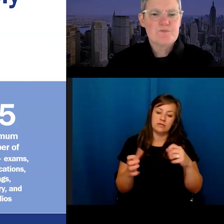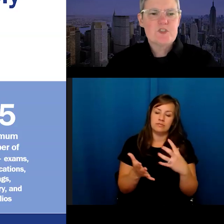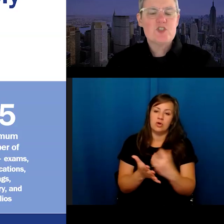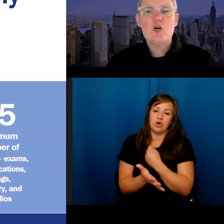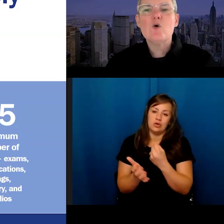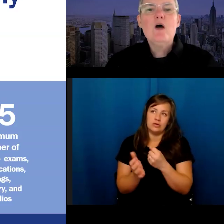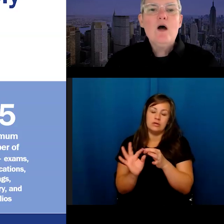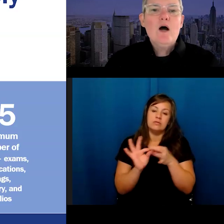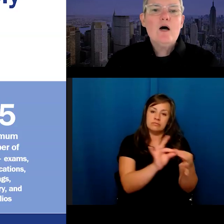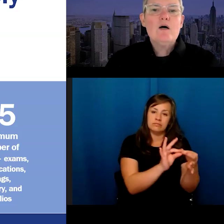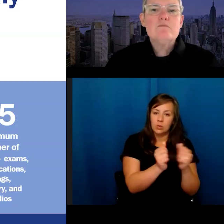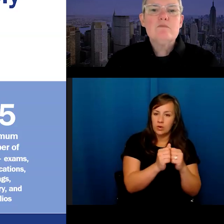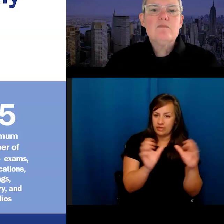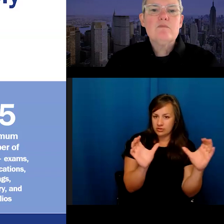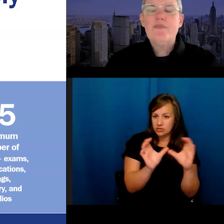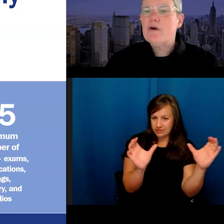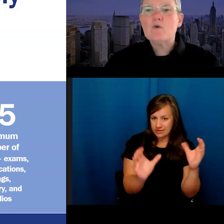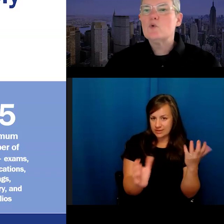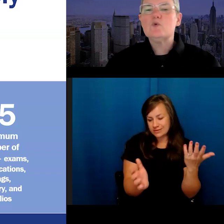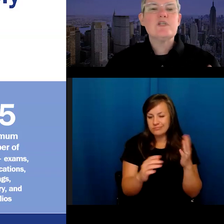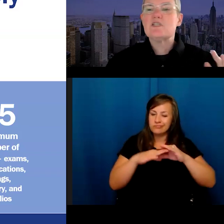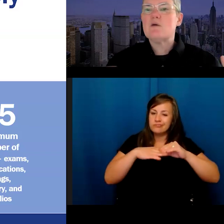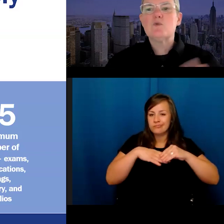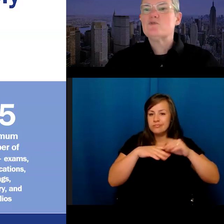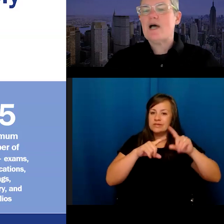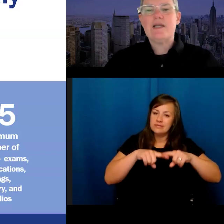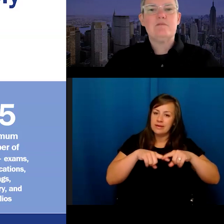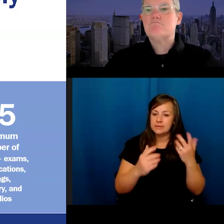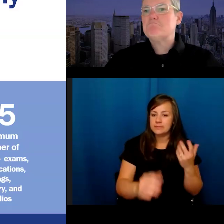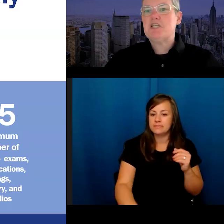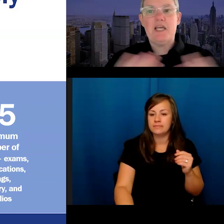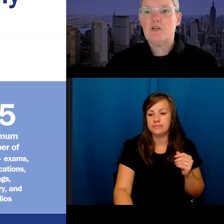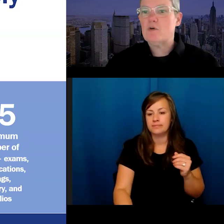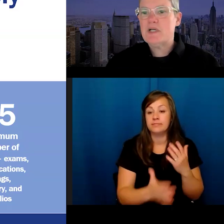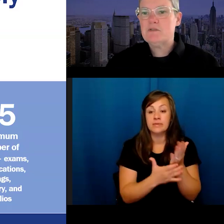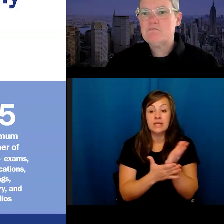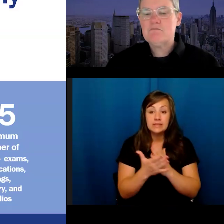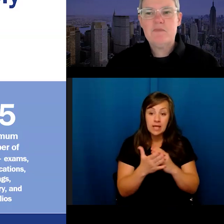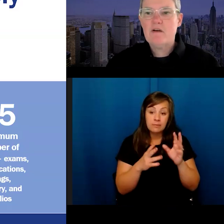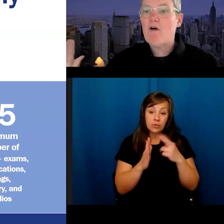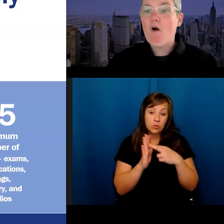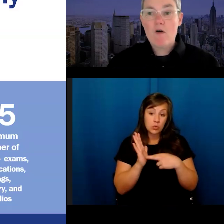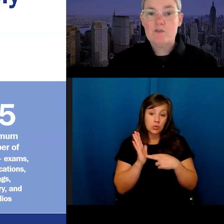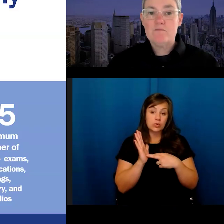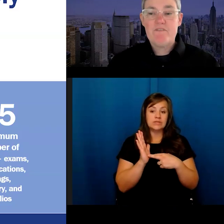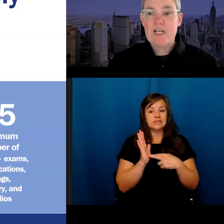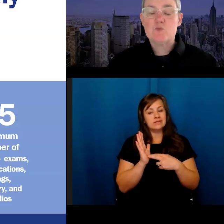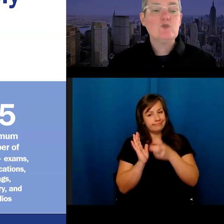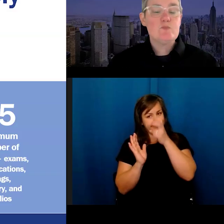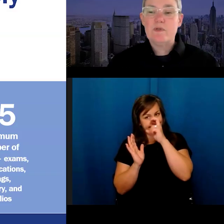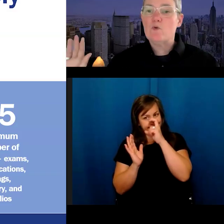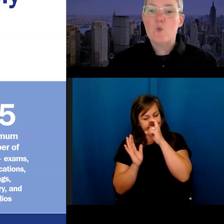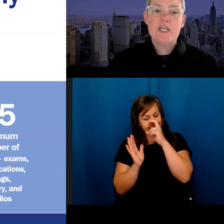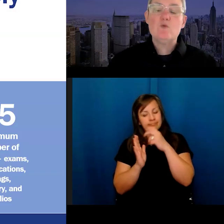certifications. So there are rules, and some rules I can't go around. They are hard and